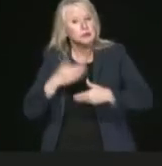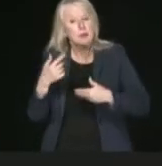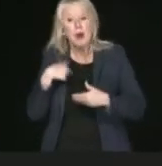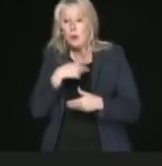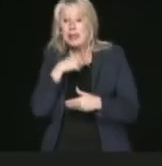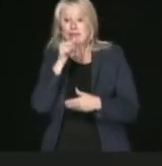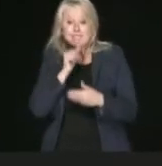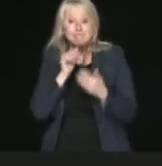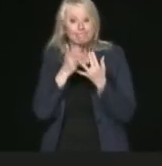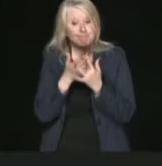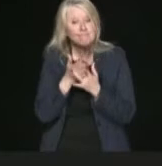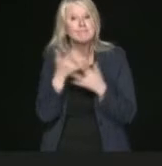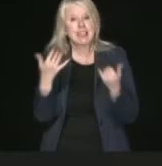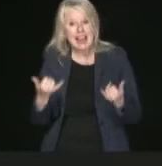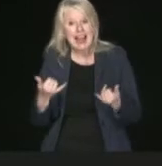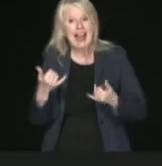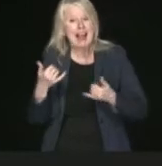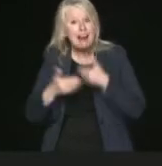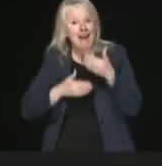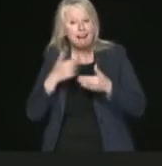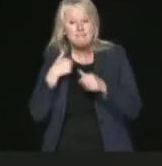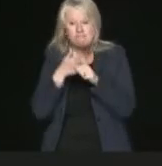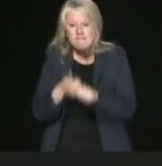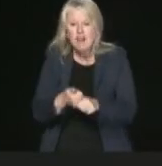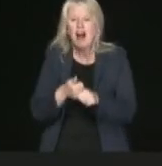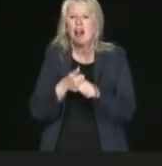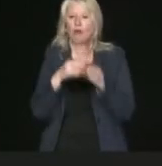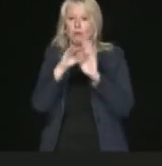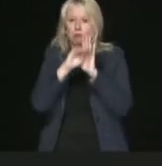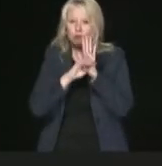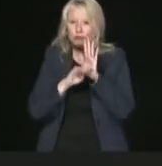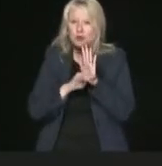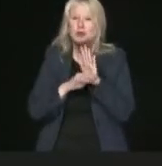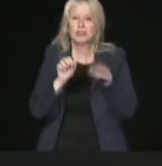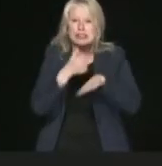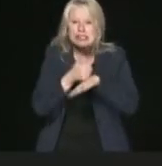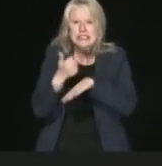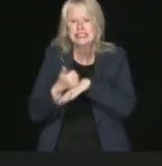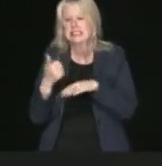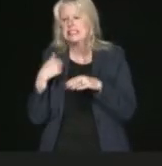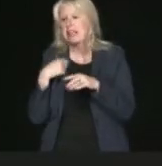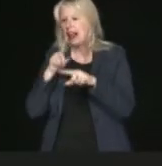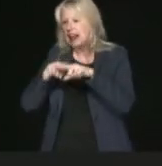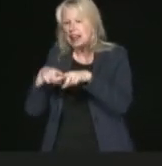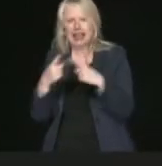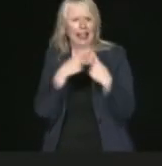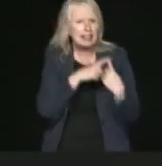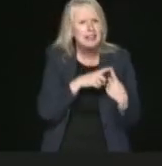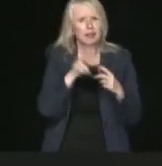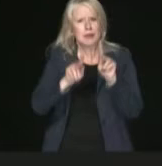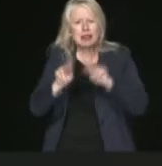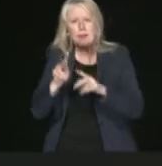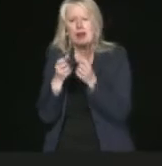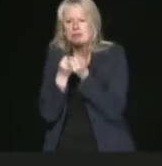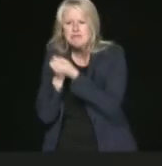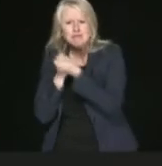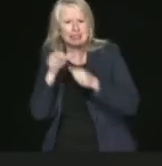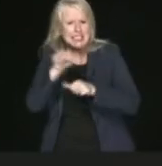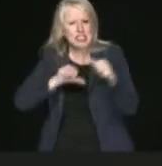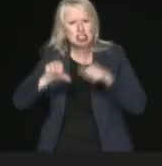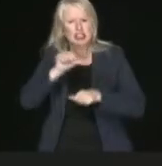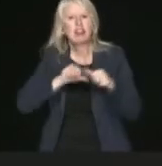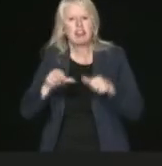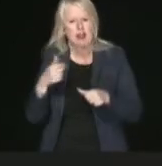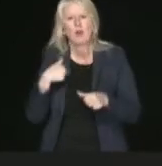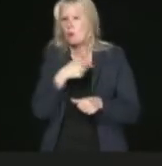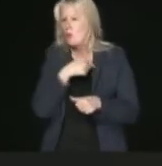now, as we live through the measures that we've put in place and lean on each other and hold together, we have the